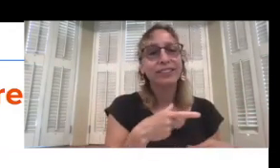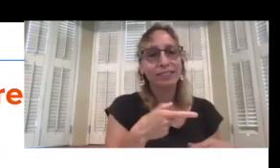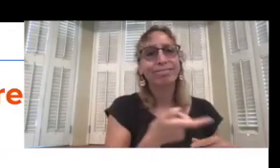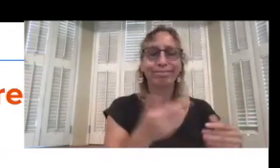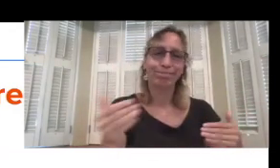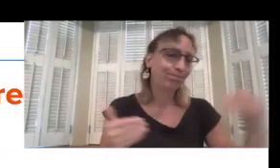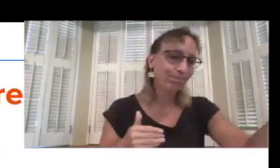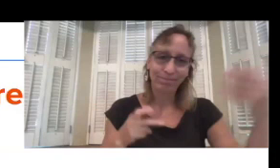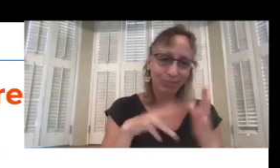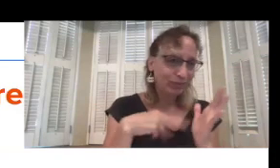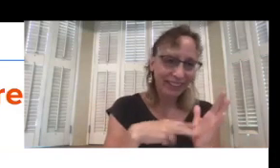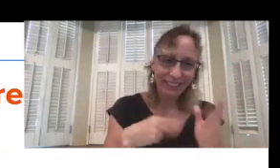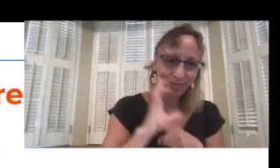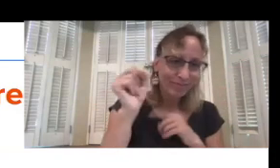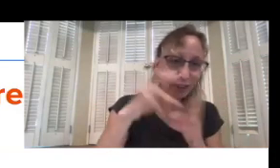over one.